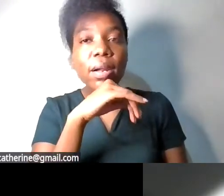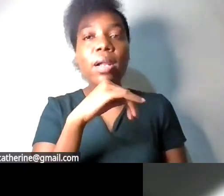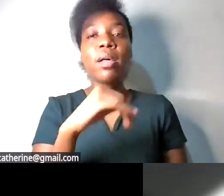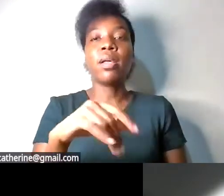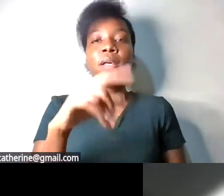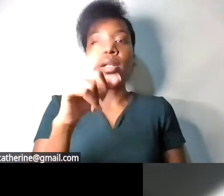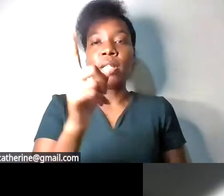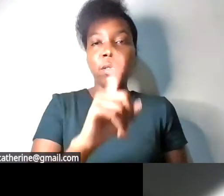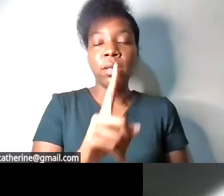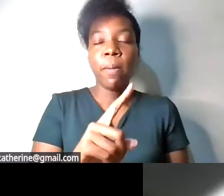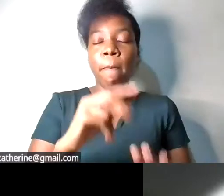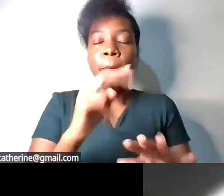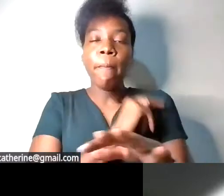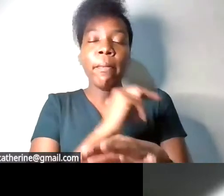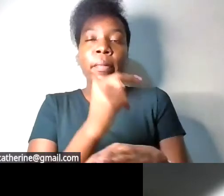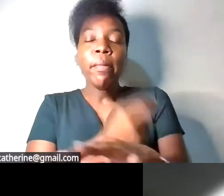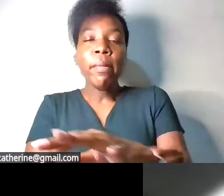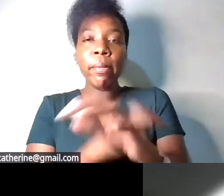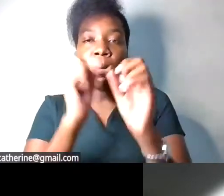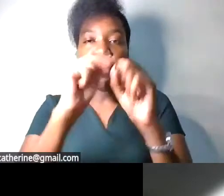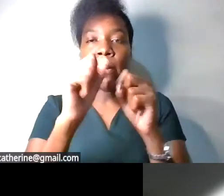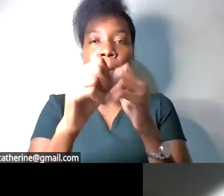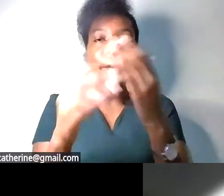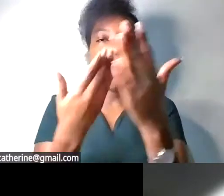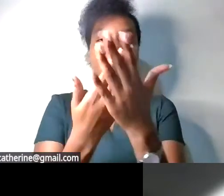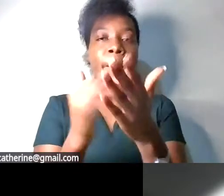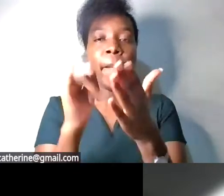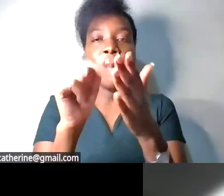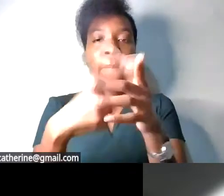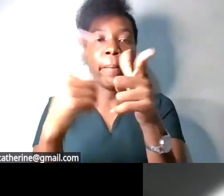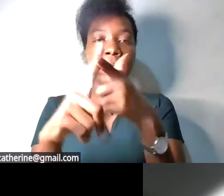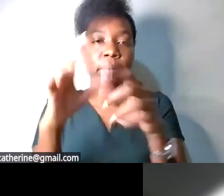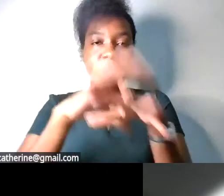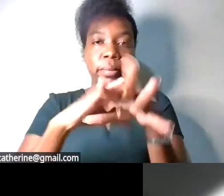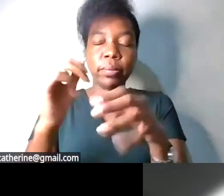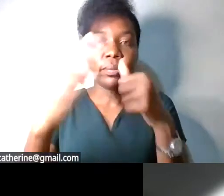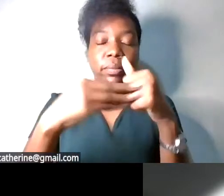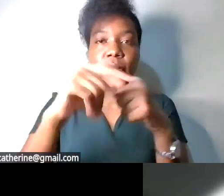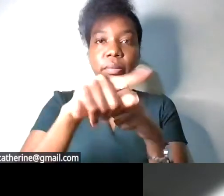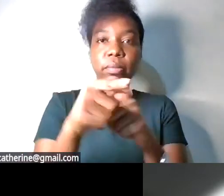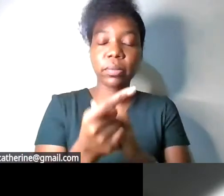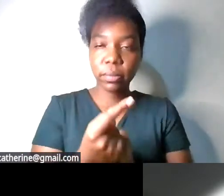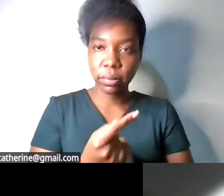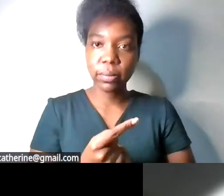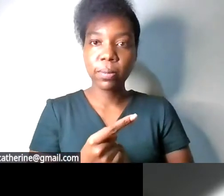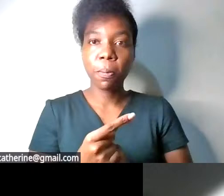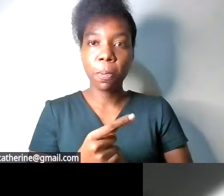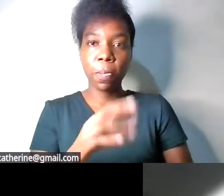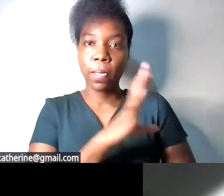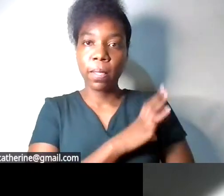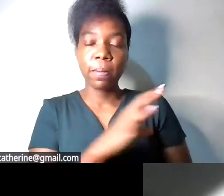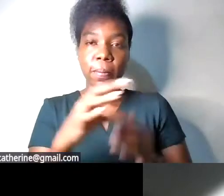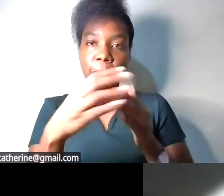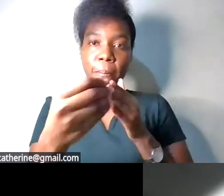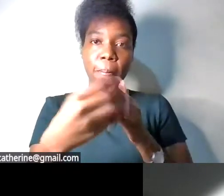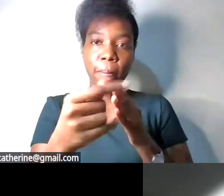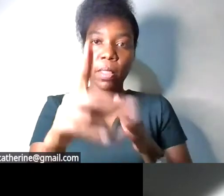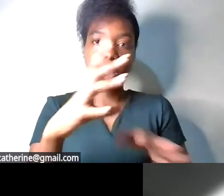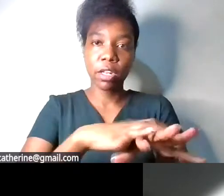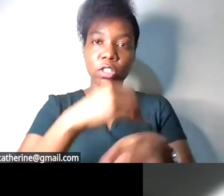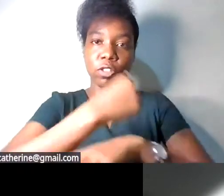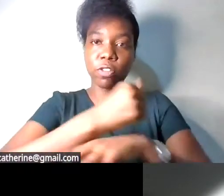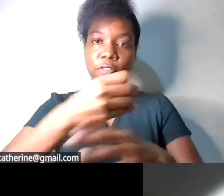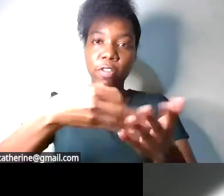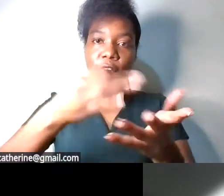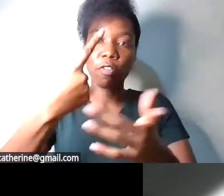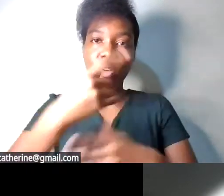HR, automatically you get 8,500 Canadian dollars deducted off the school fees for your child, your son or